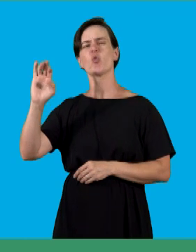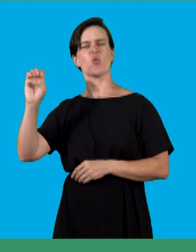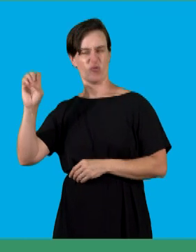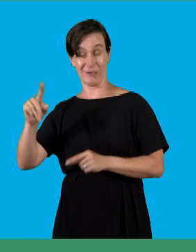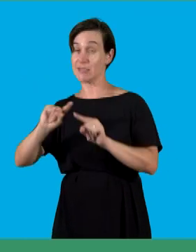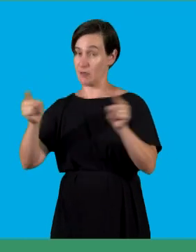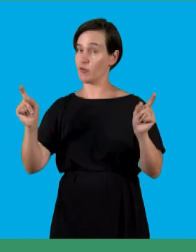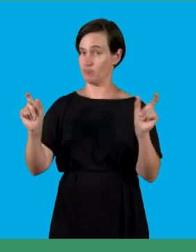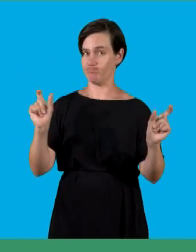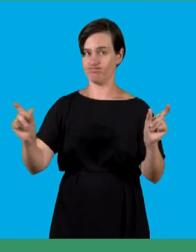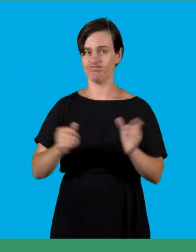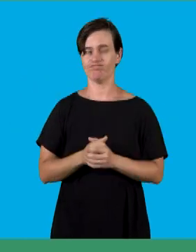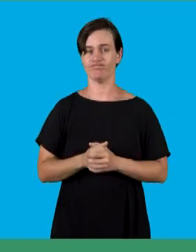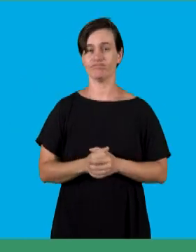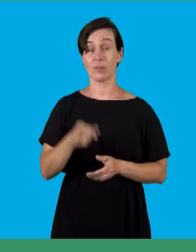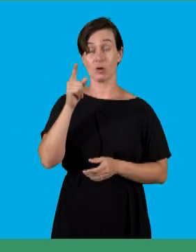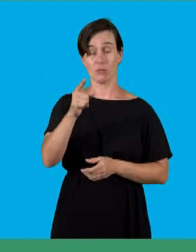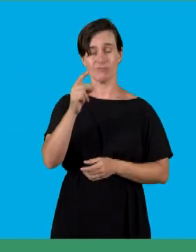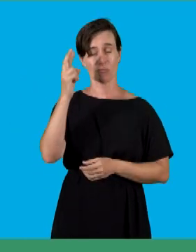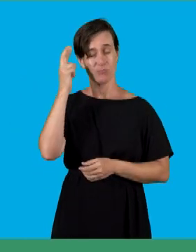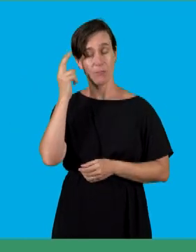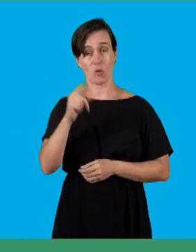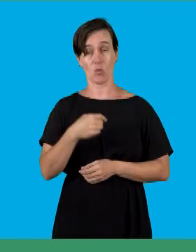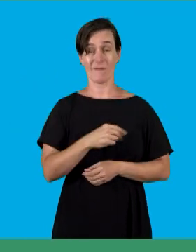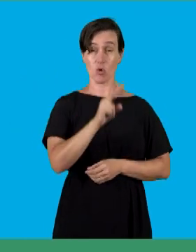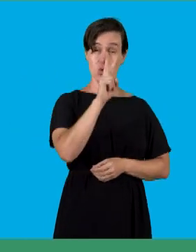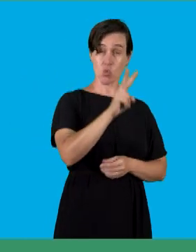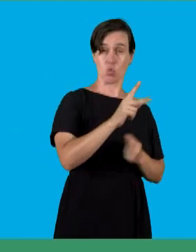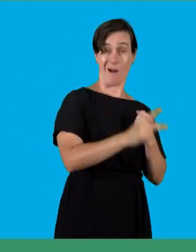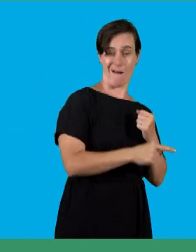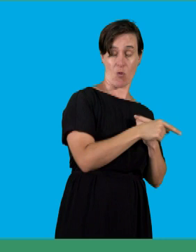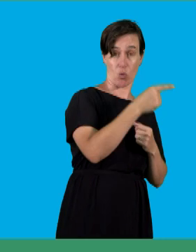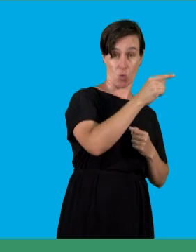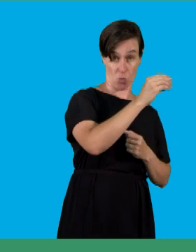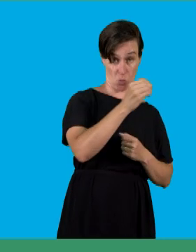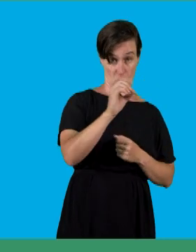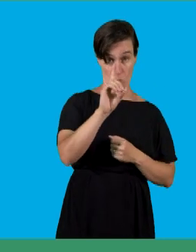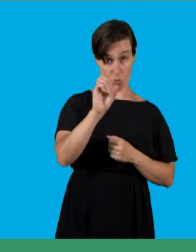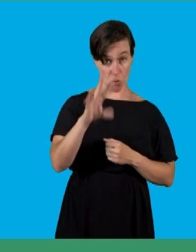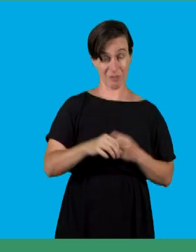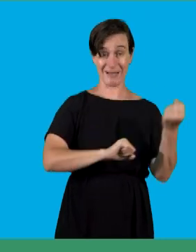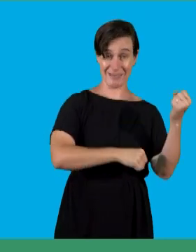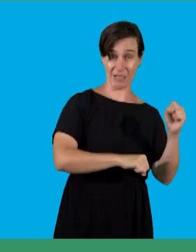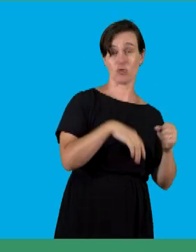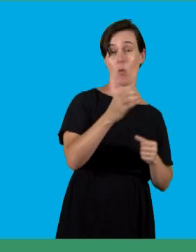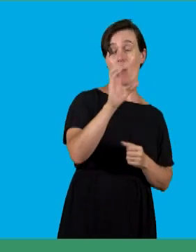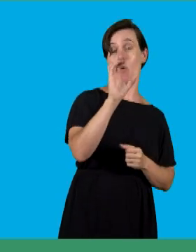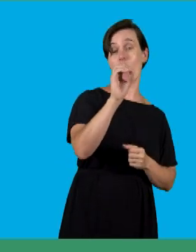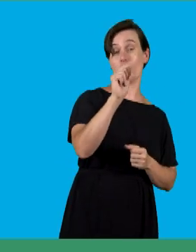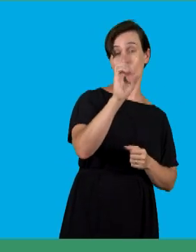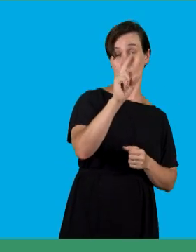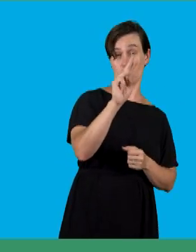A tip is to remember that we only have two types of goods, as I have mentioned, and we have